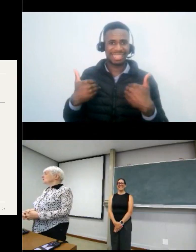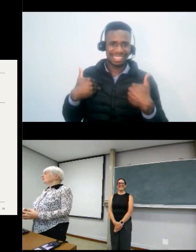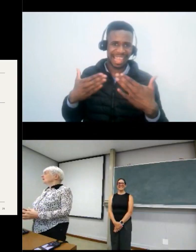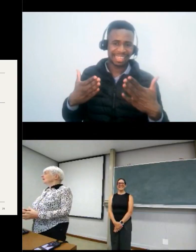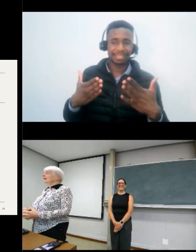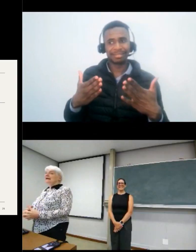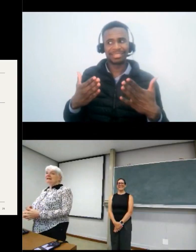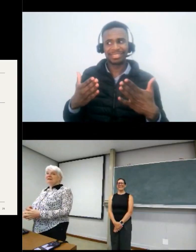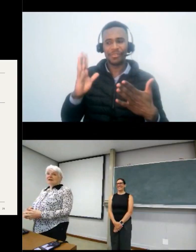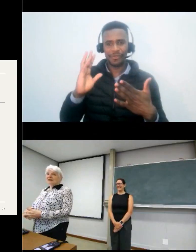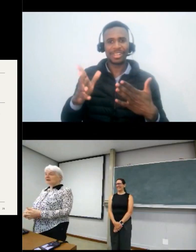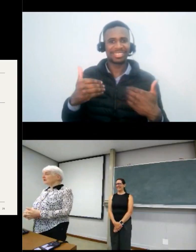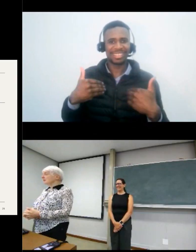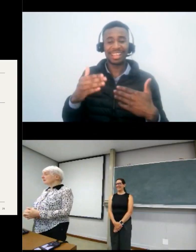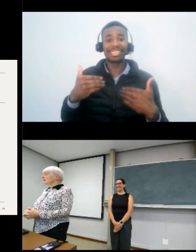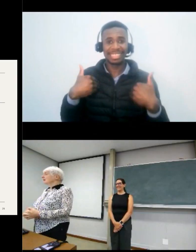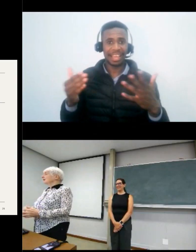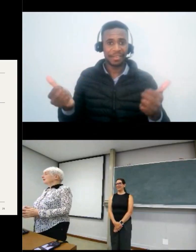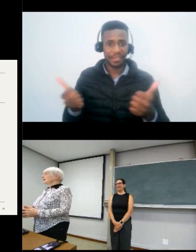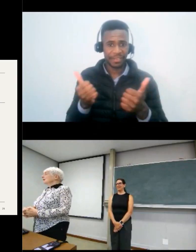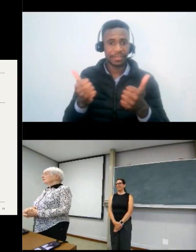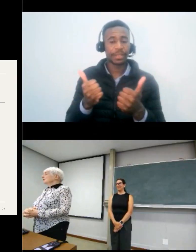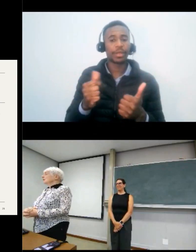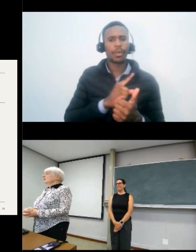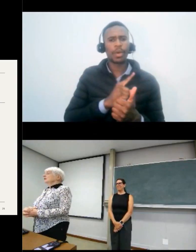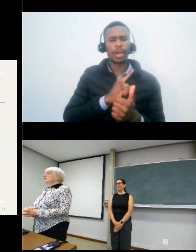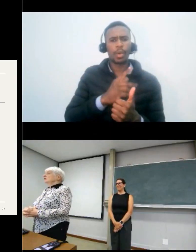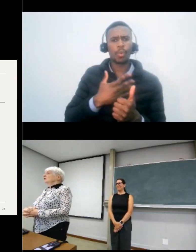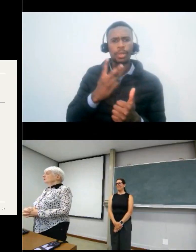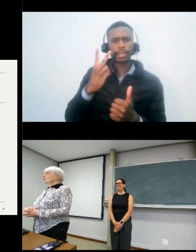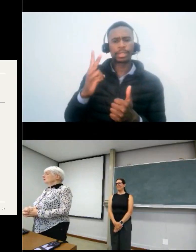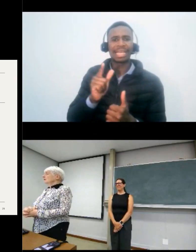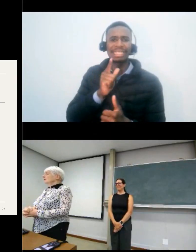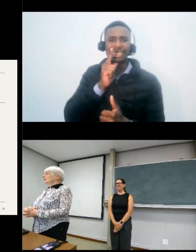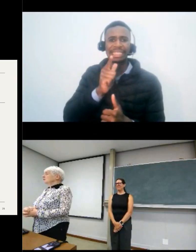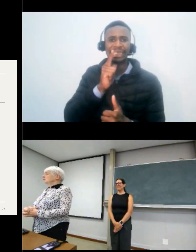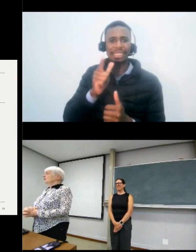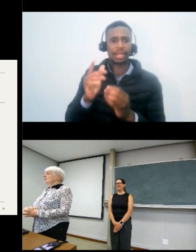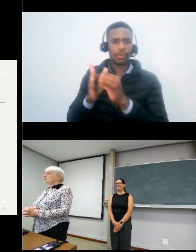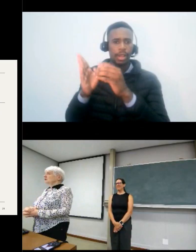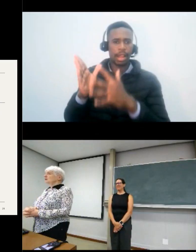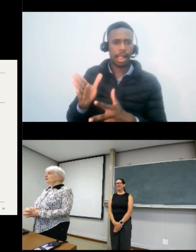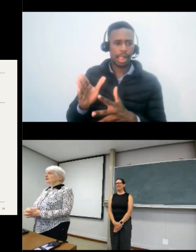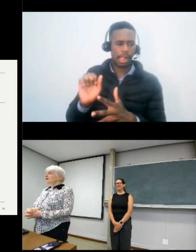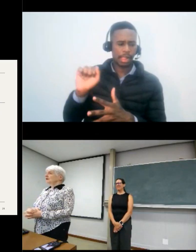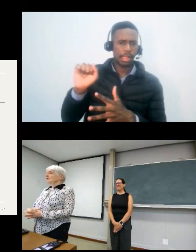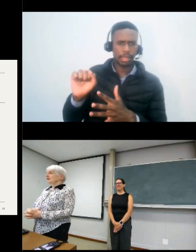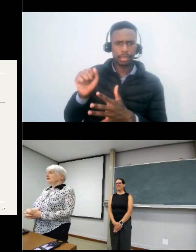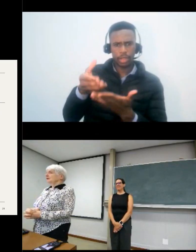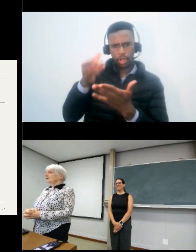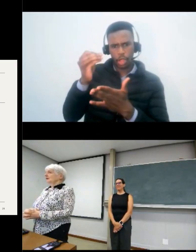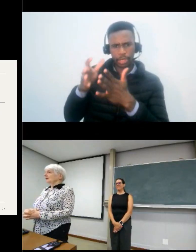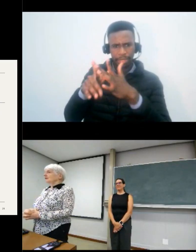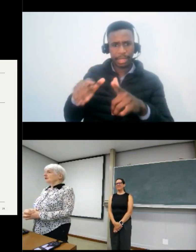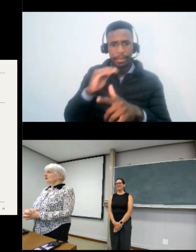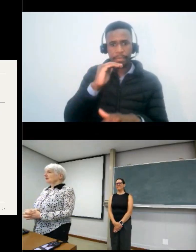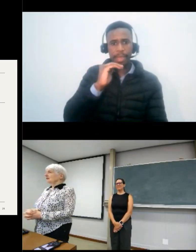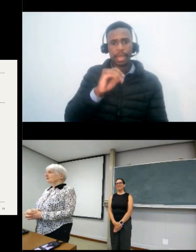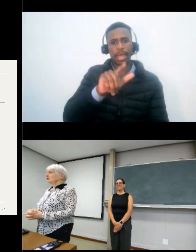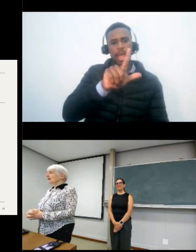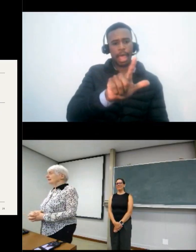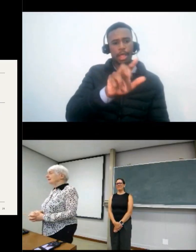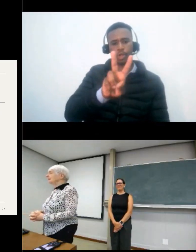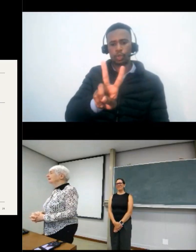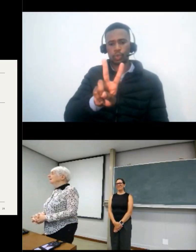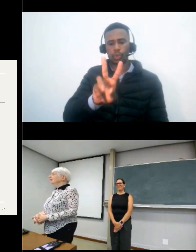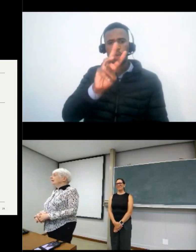the acquisition in hearing learners. So these are called L2N2, learner, second language,